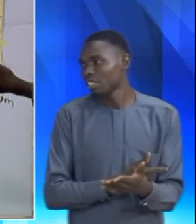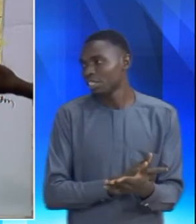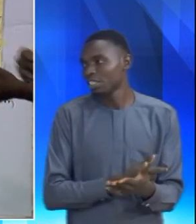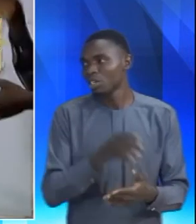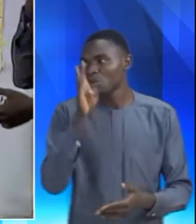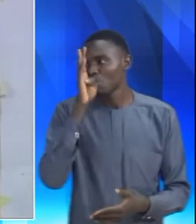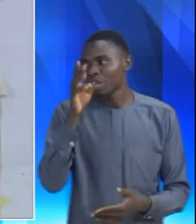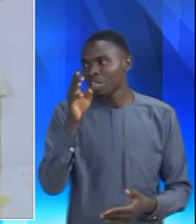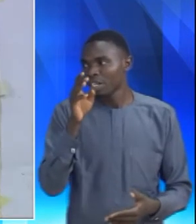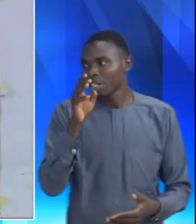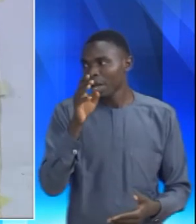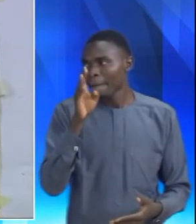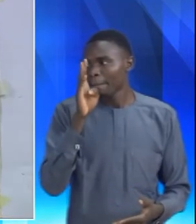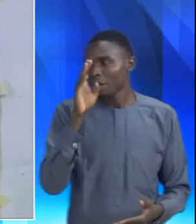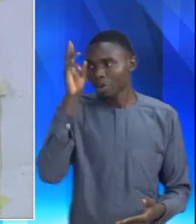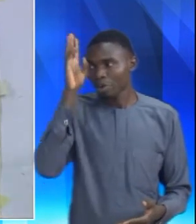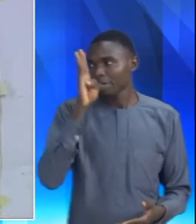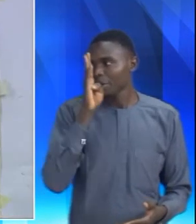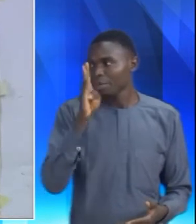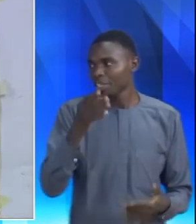for both